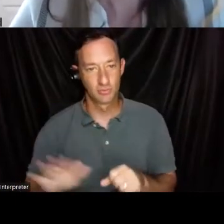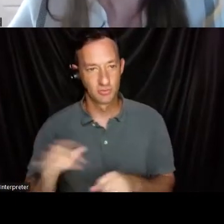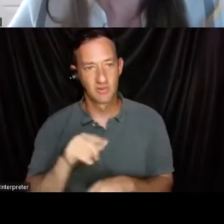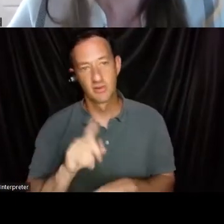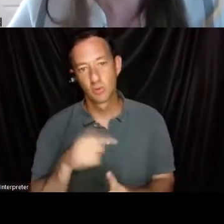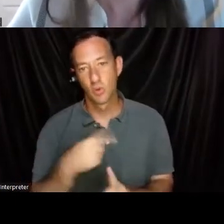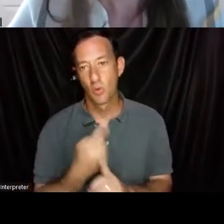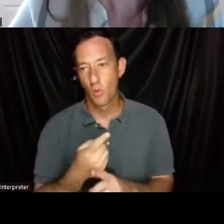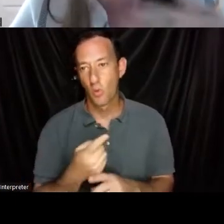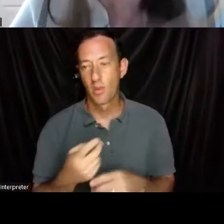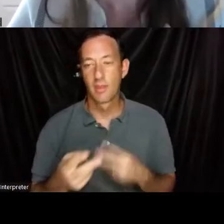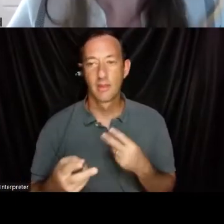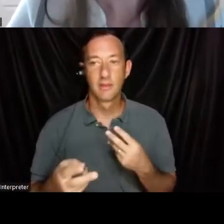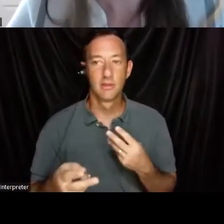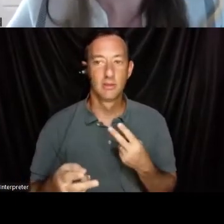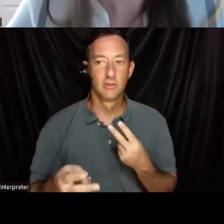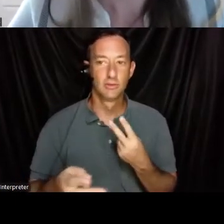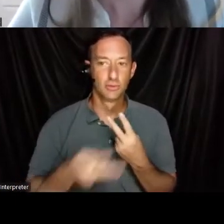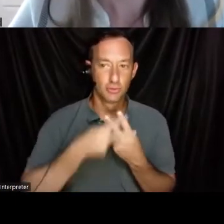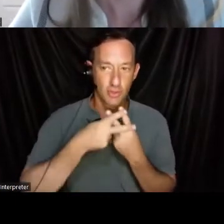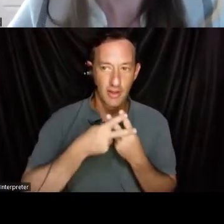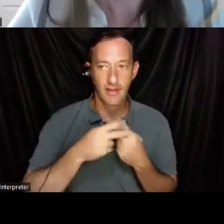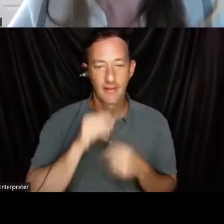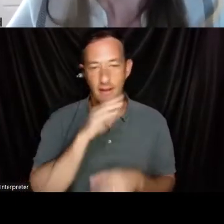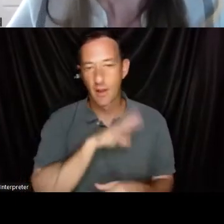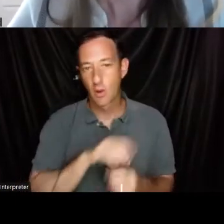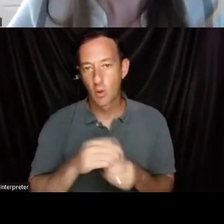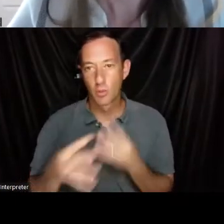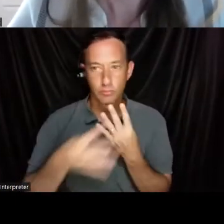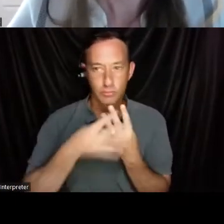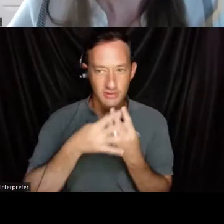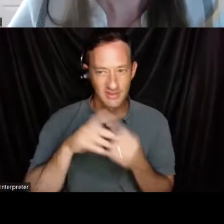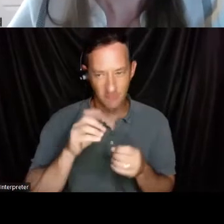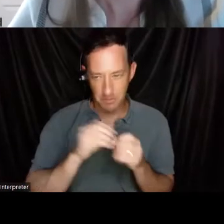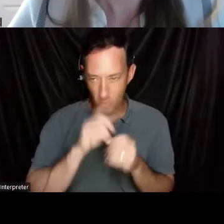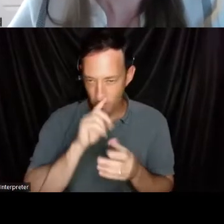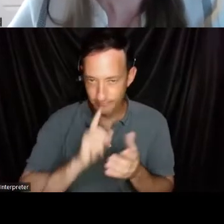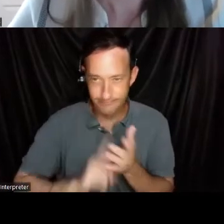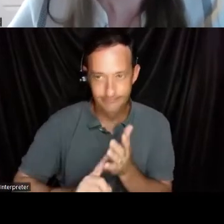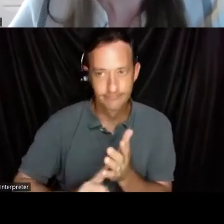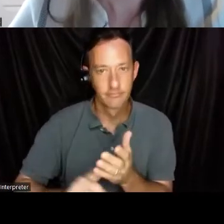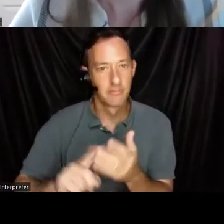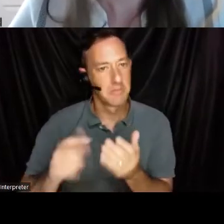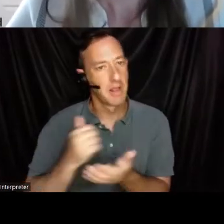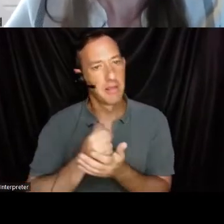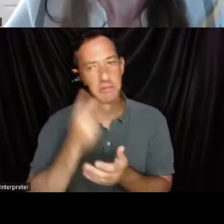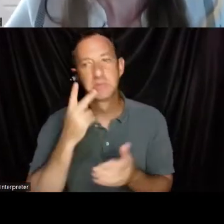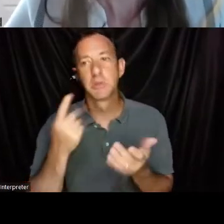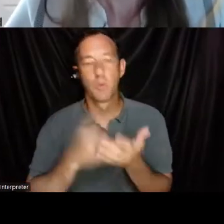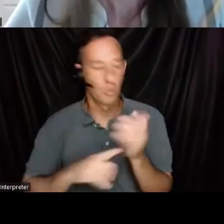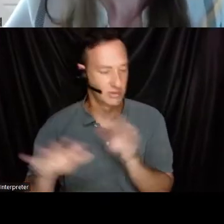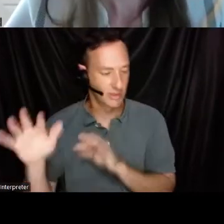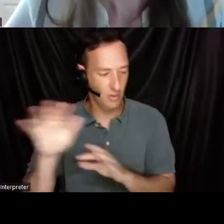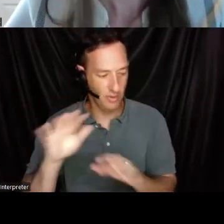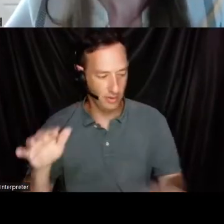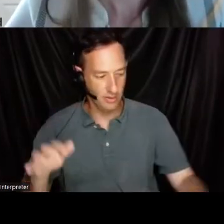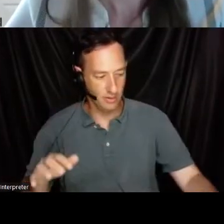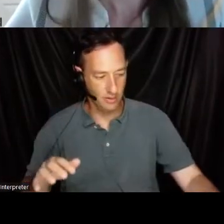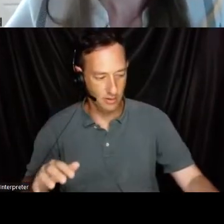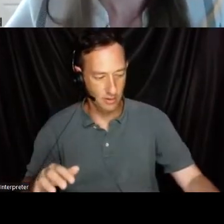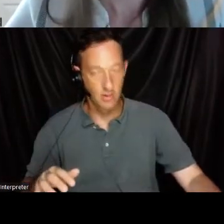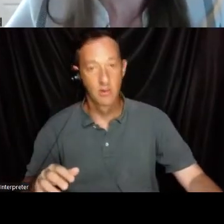doesn't include prison. So there's a lot more digging that you might have to do, but it's just helpful to see, I think, what's out there. Now, Stefan, during